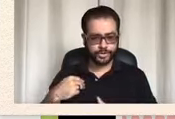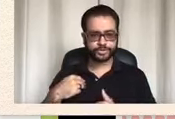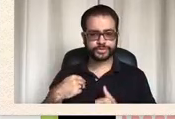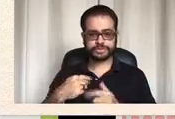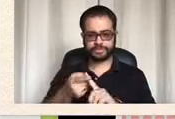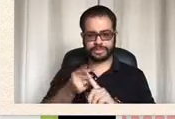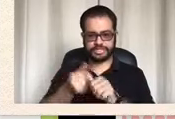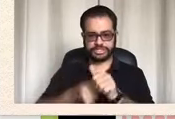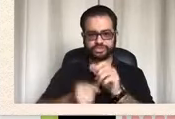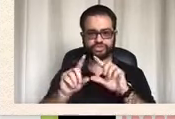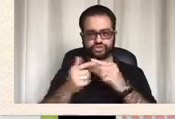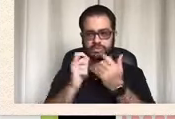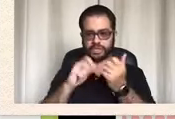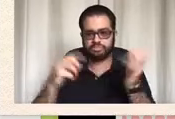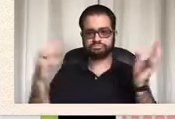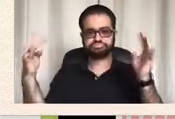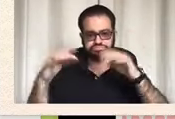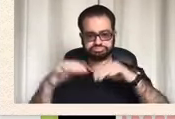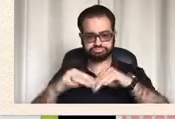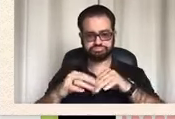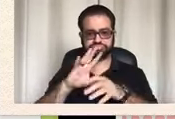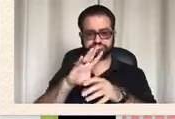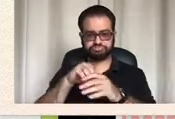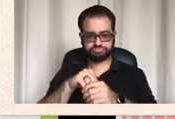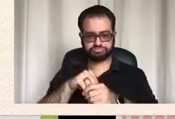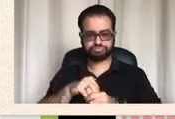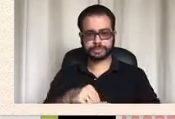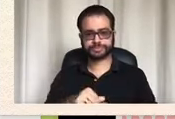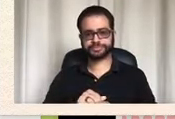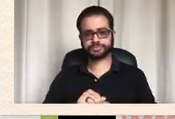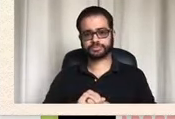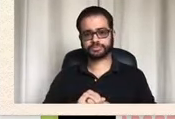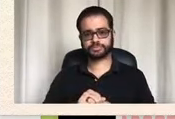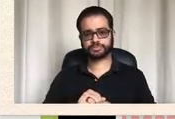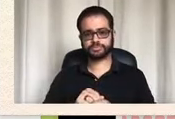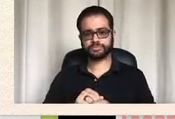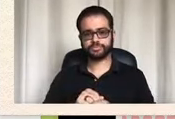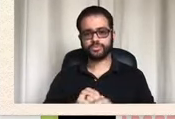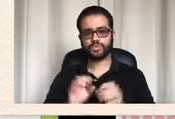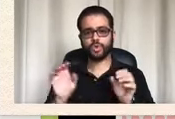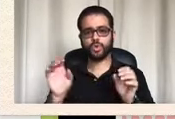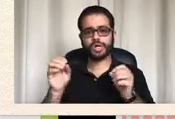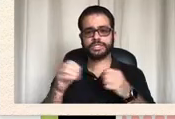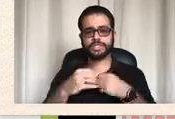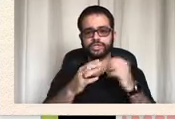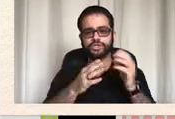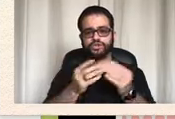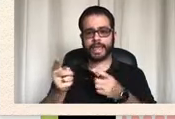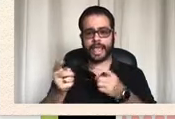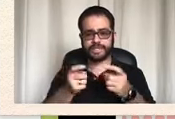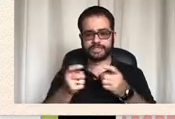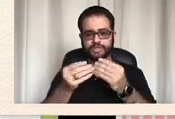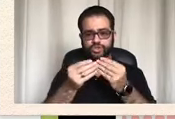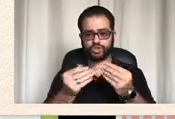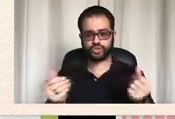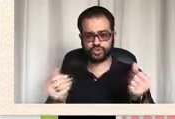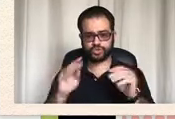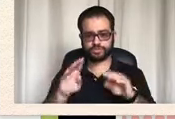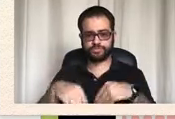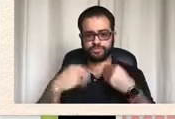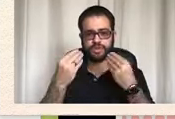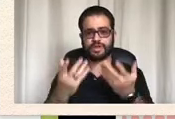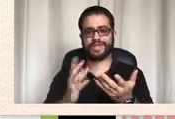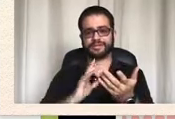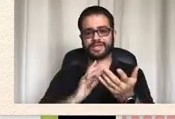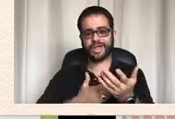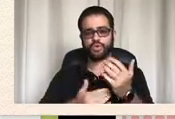attend. And Organizational Management Solutions provides our technical